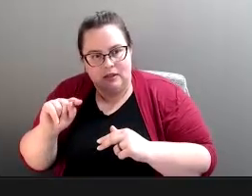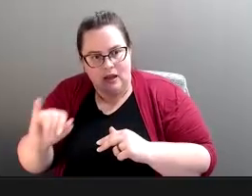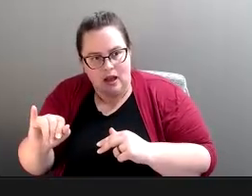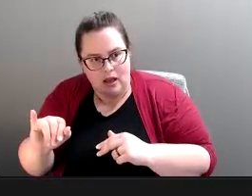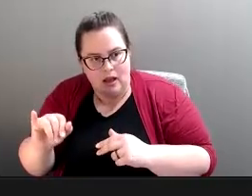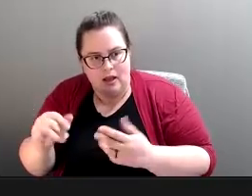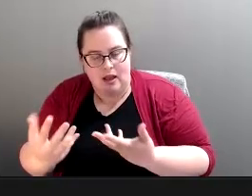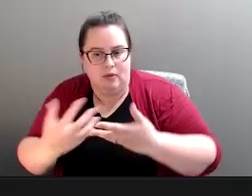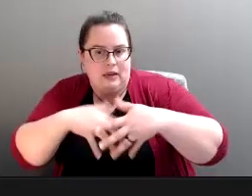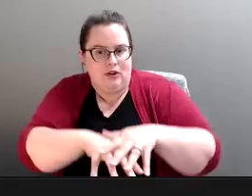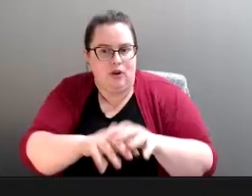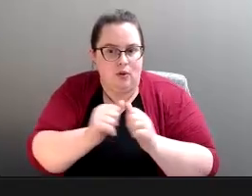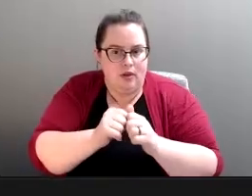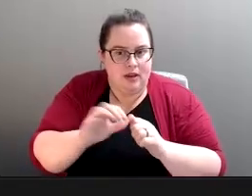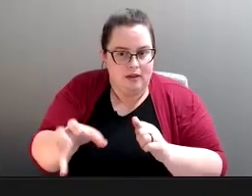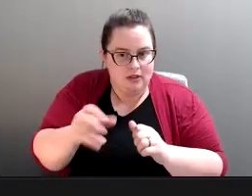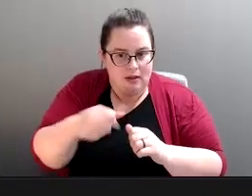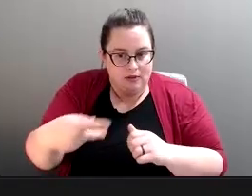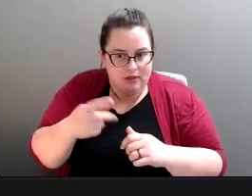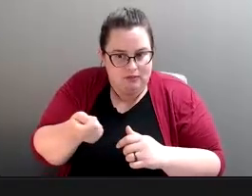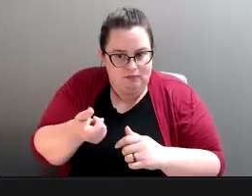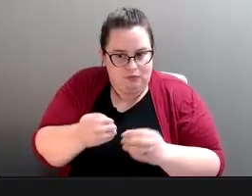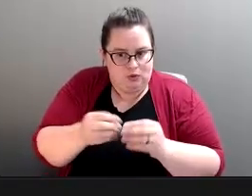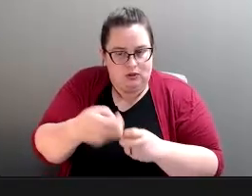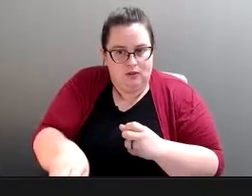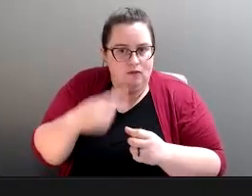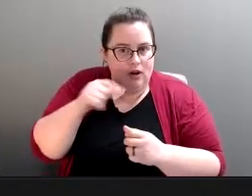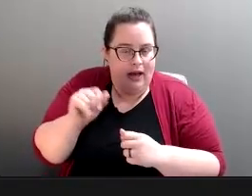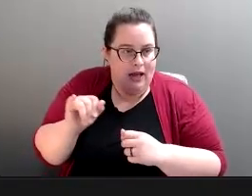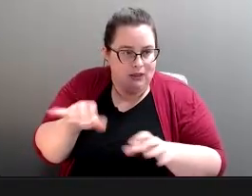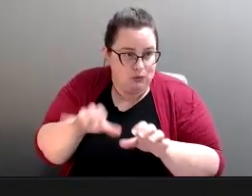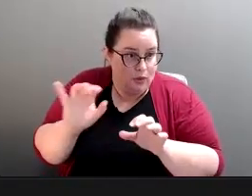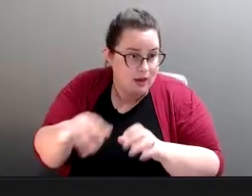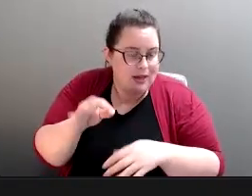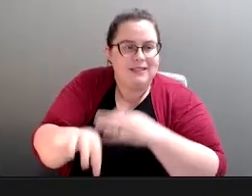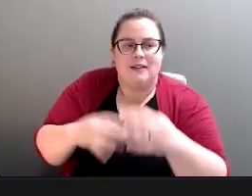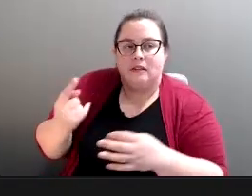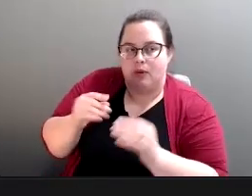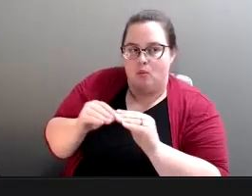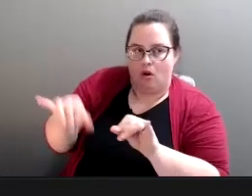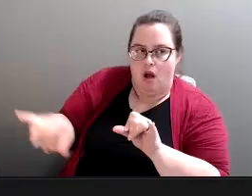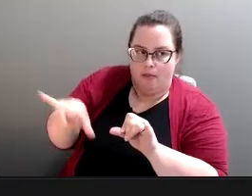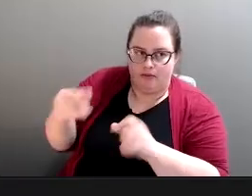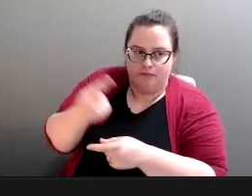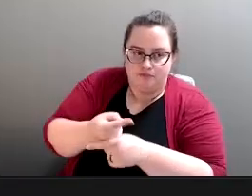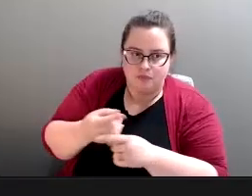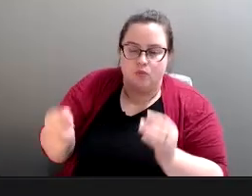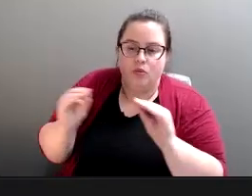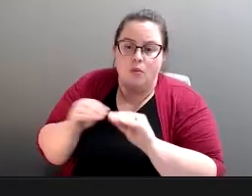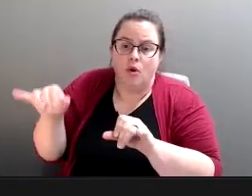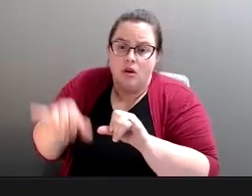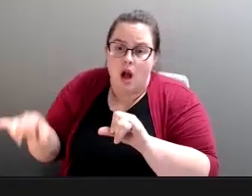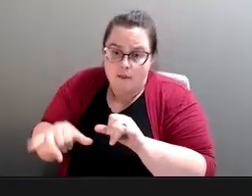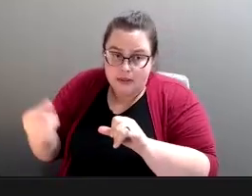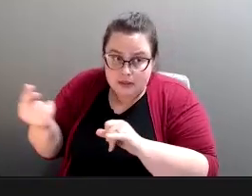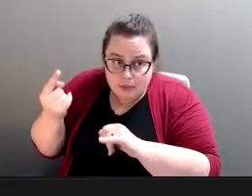into Canvas apps, Mm, that is a harder thing to have AI do versus something that's more common, right? So the more common something